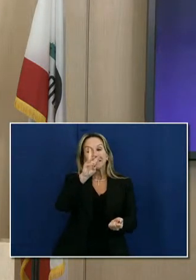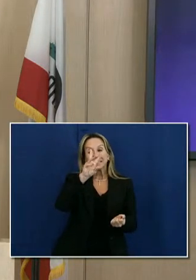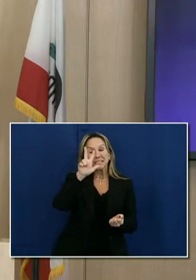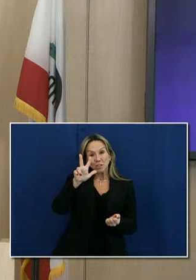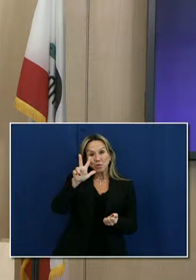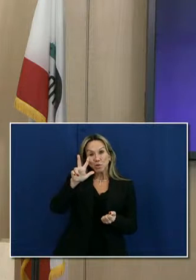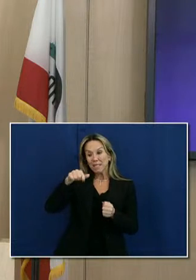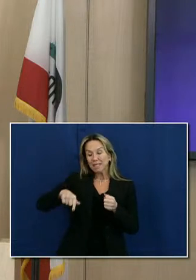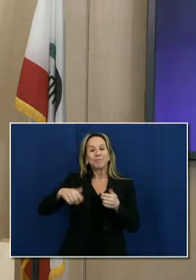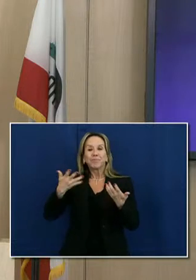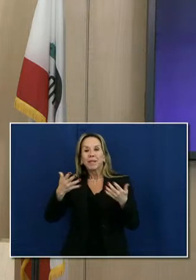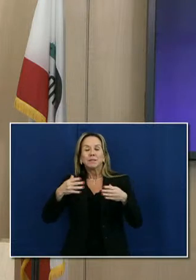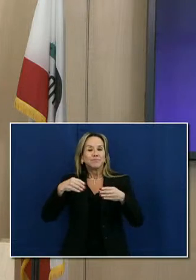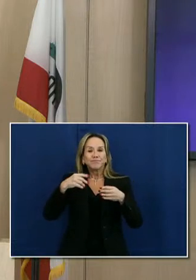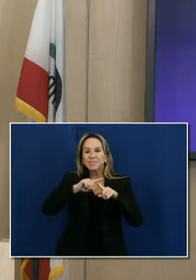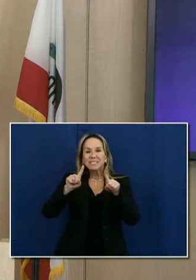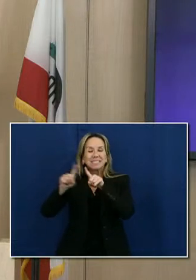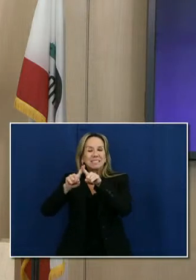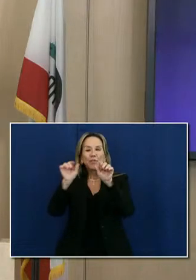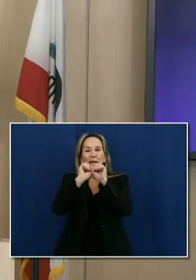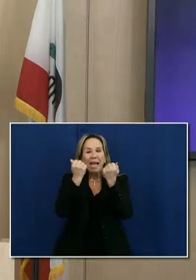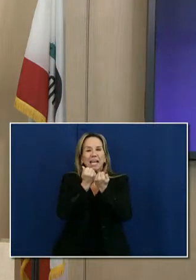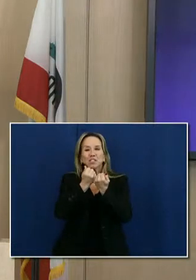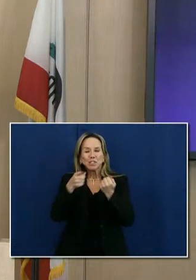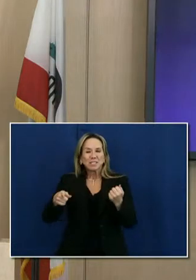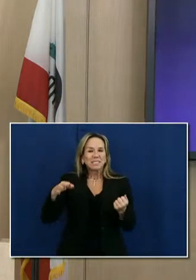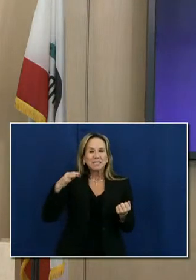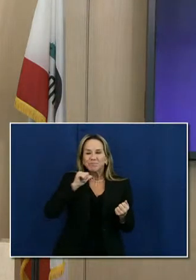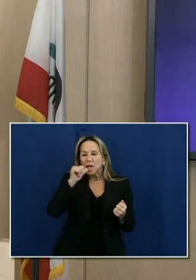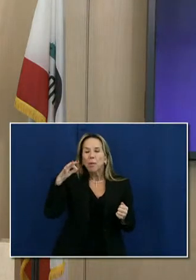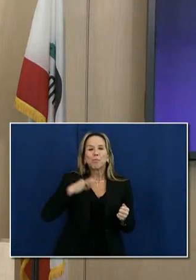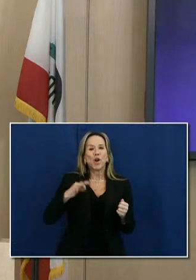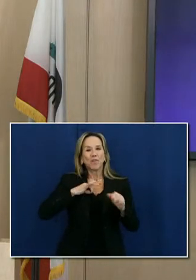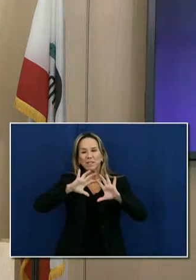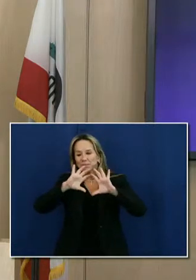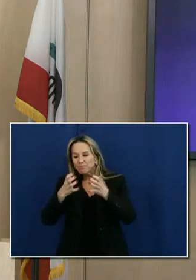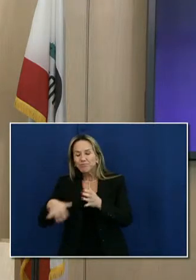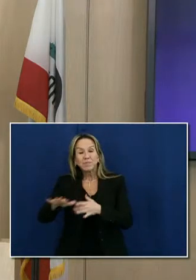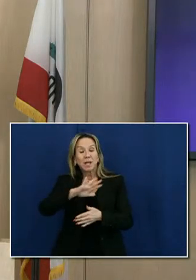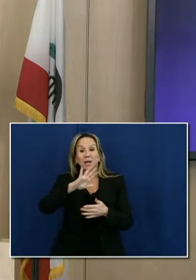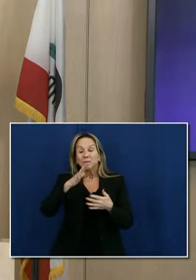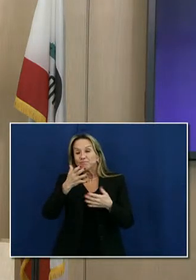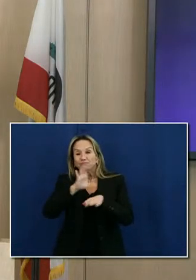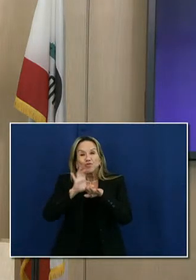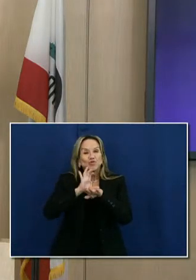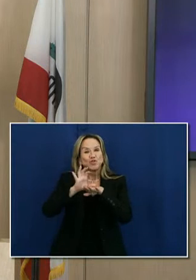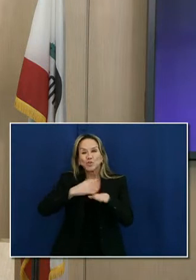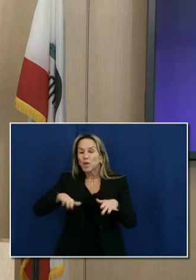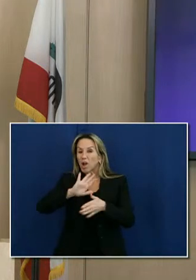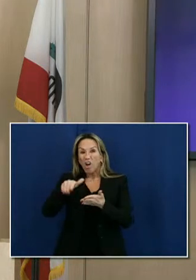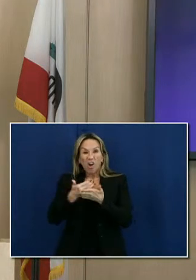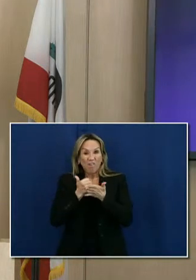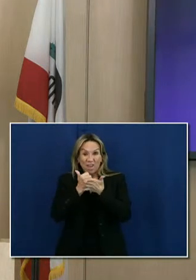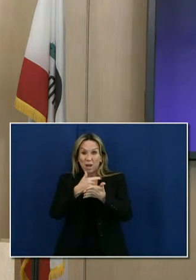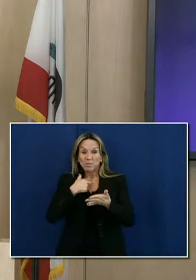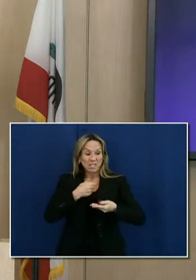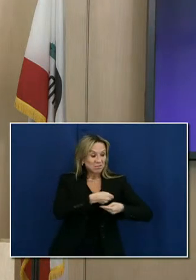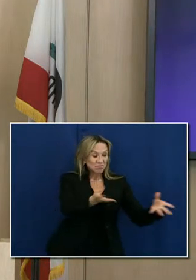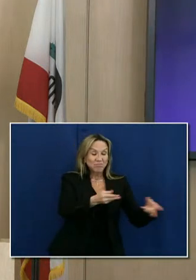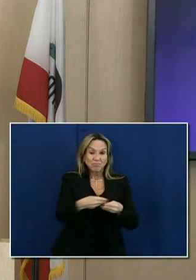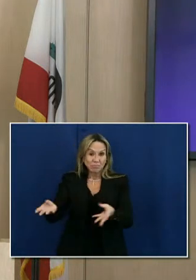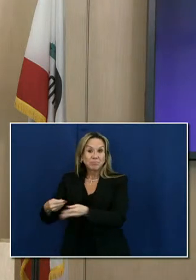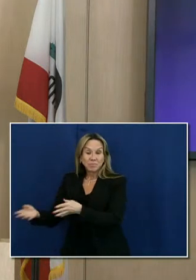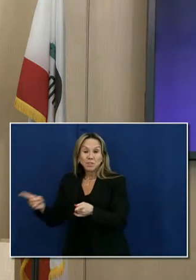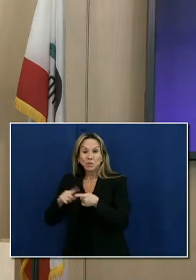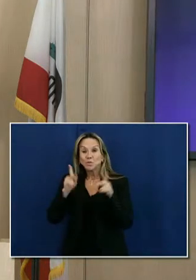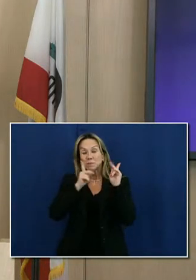providers, nonprofits, charity, and faith-based organizations that have all been a part of distributing those kits to those most in